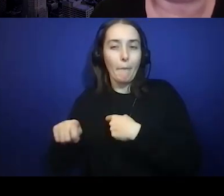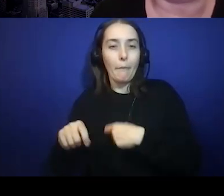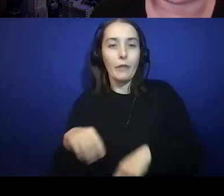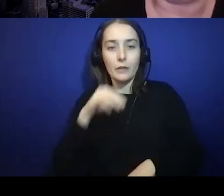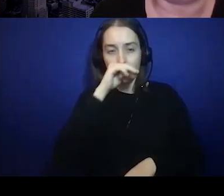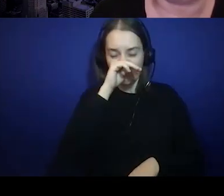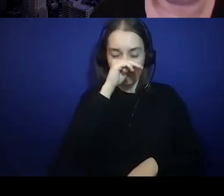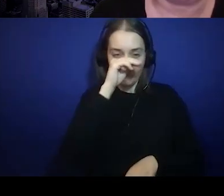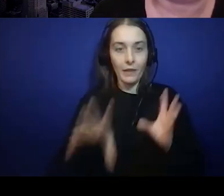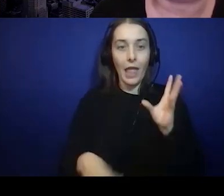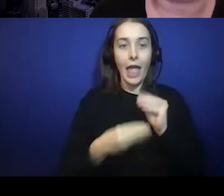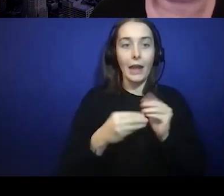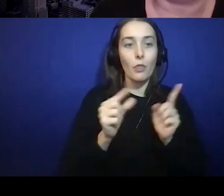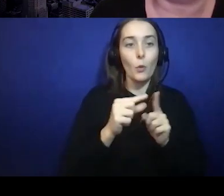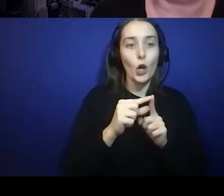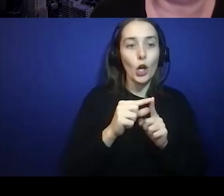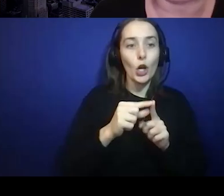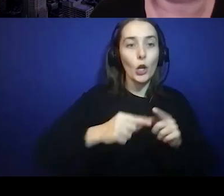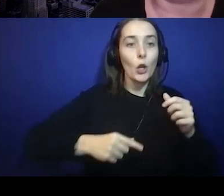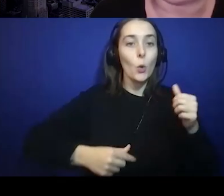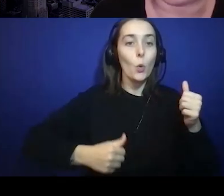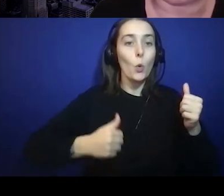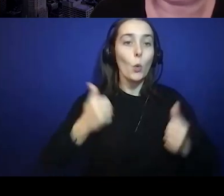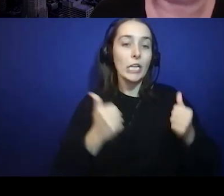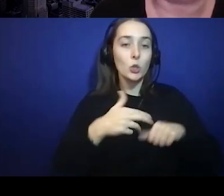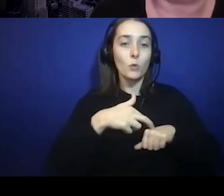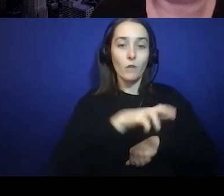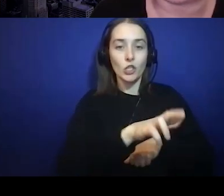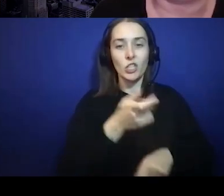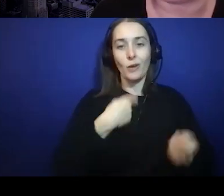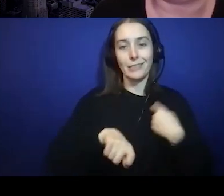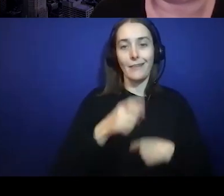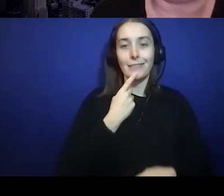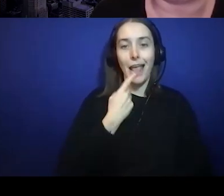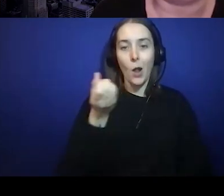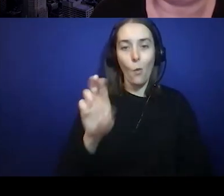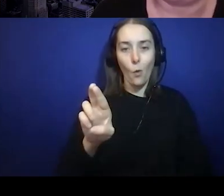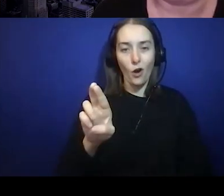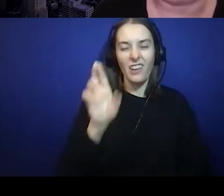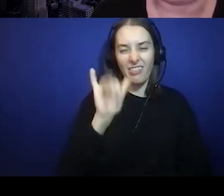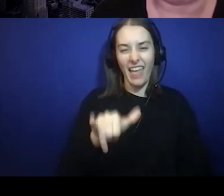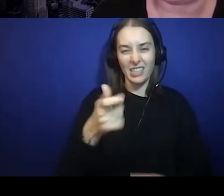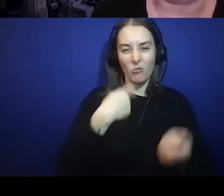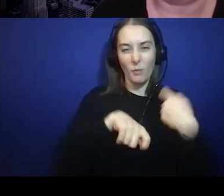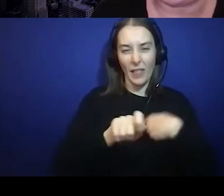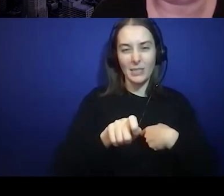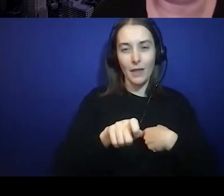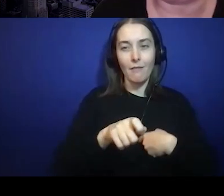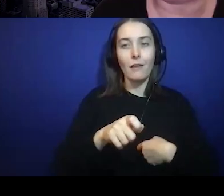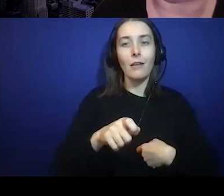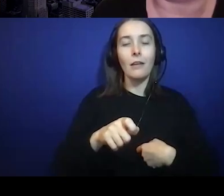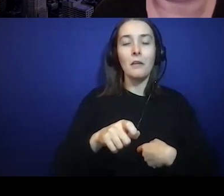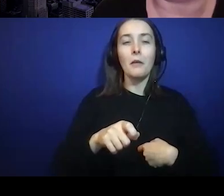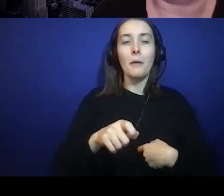addition of the word which refers to rather than or, right? That's the replacement. But you can then